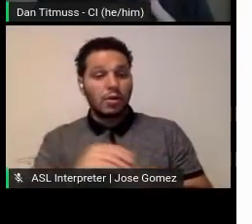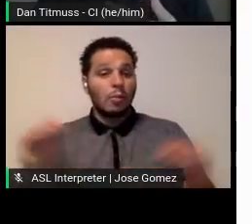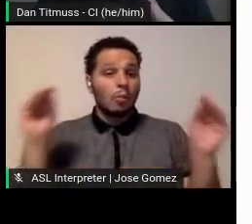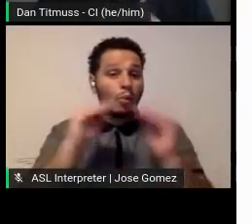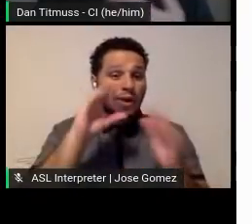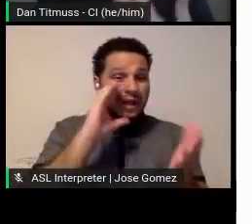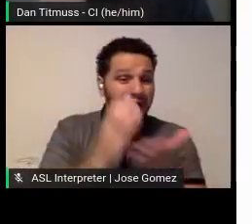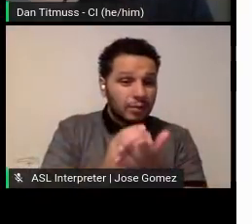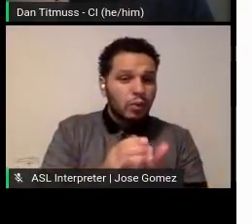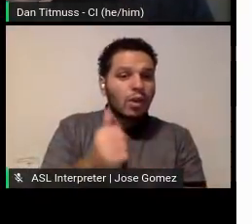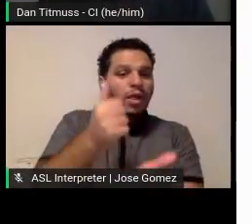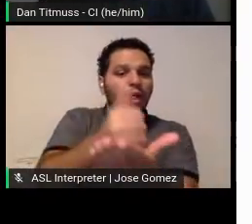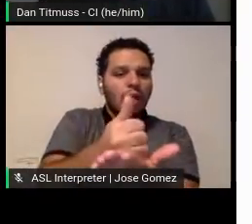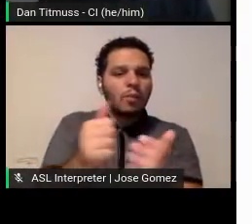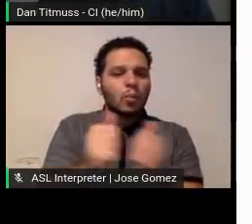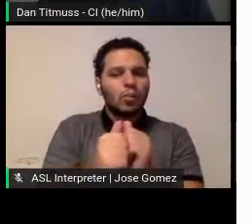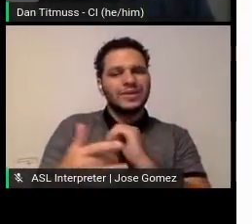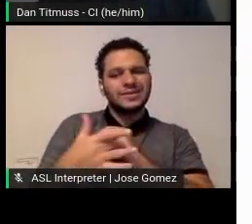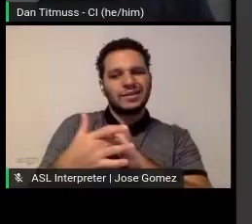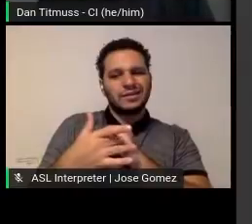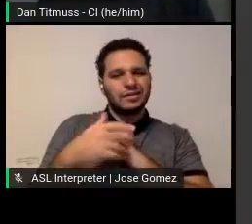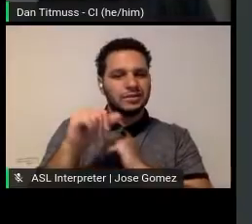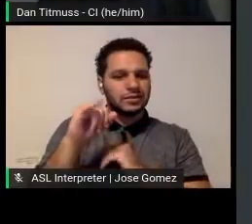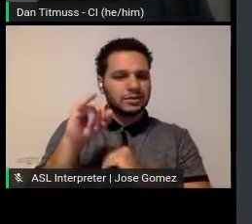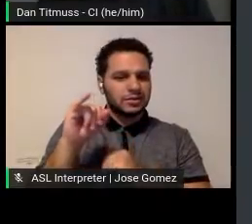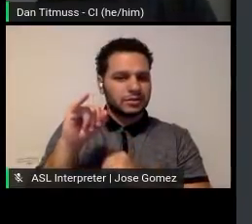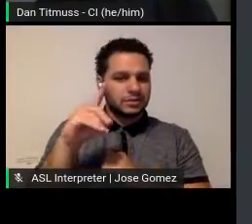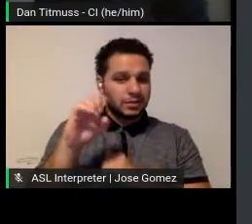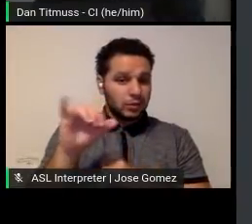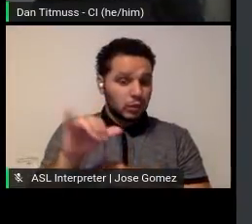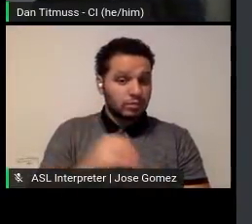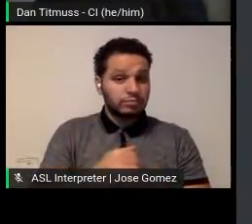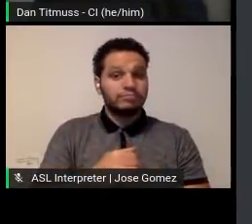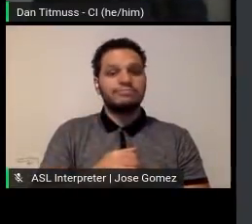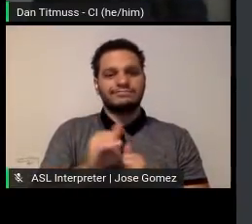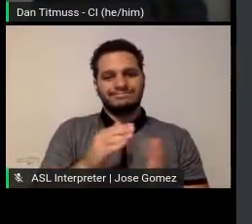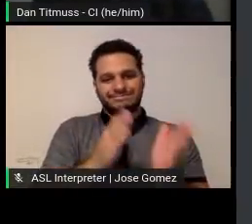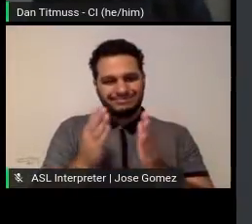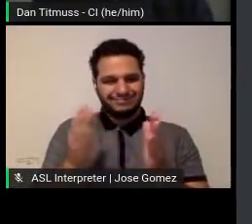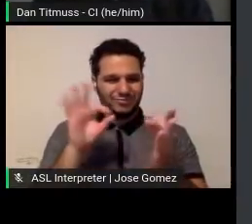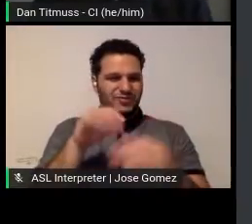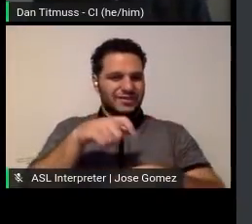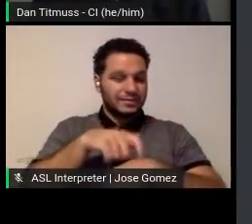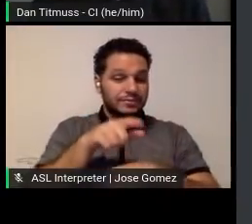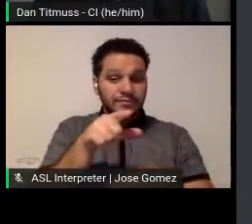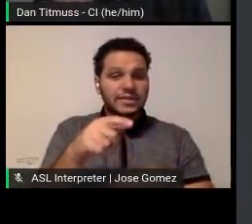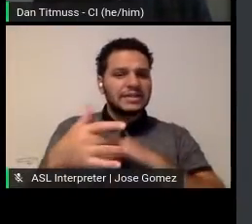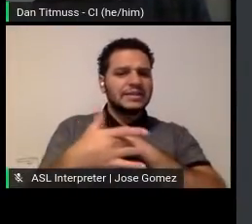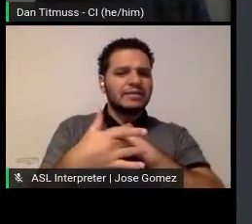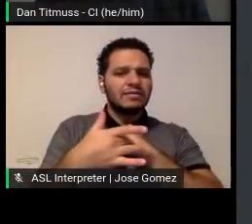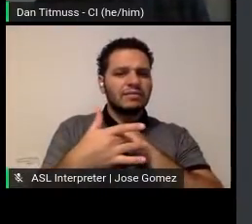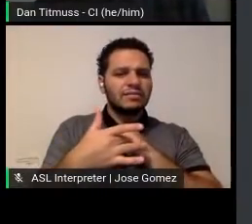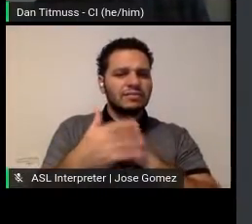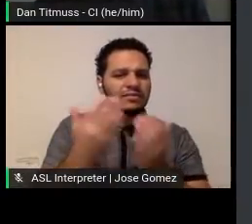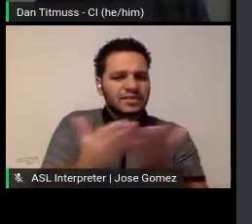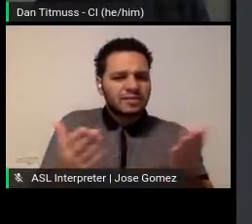can help with you on the technical side as well. Speaking of which, let's try and get the technical stuff